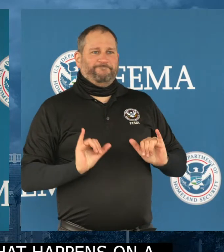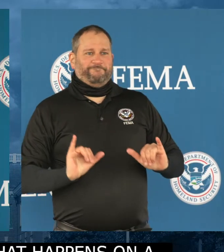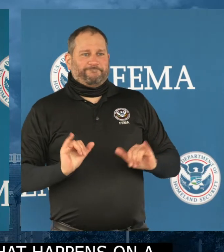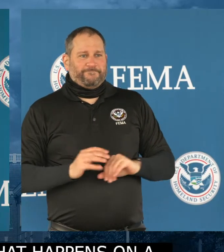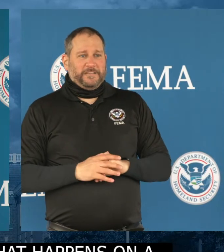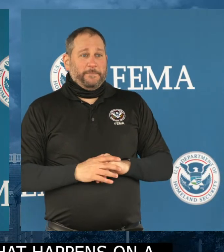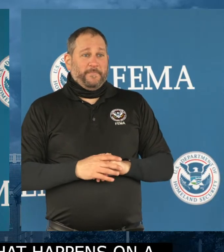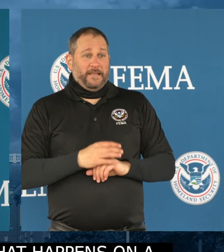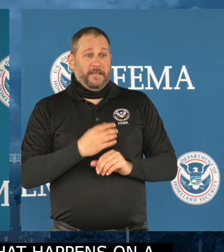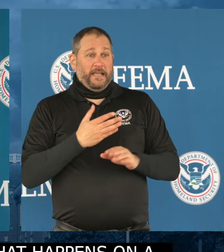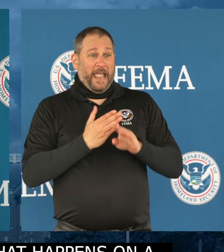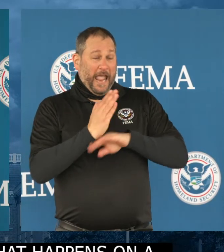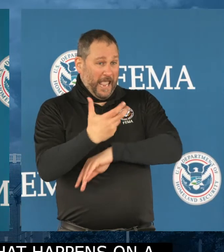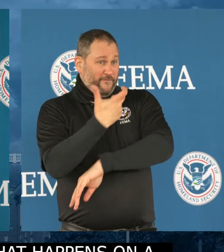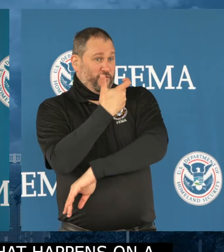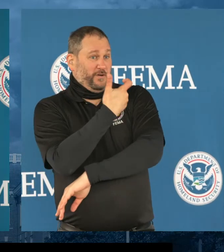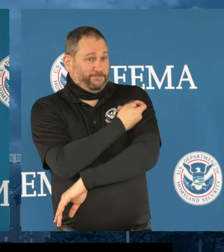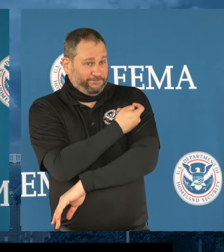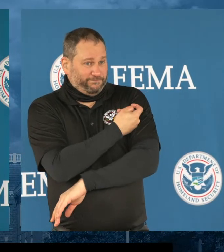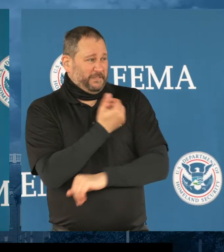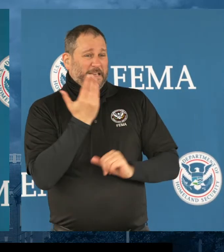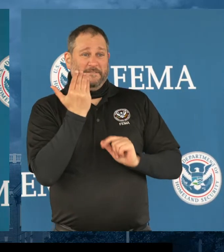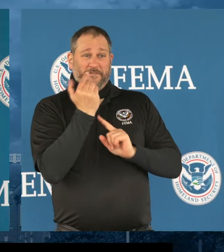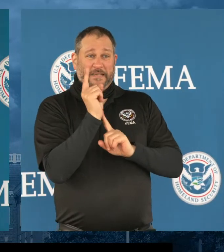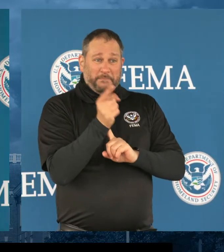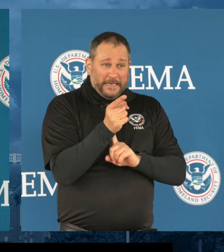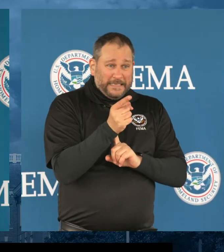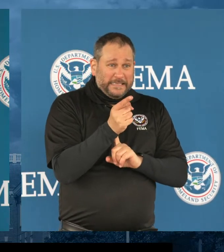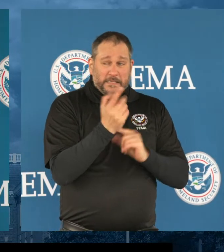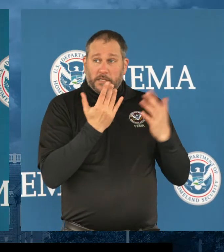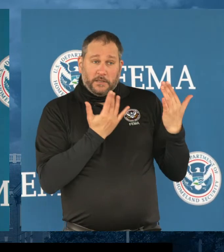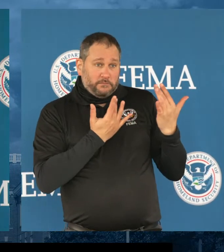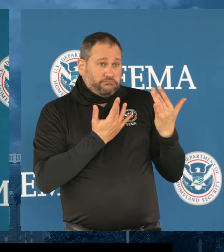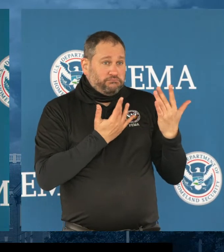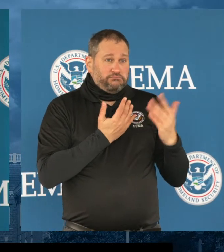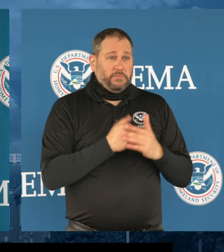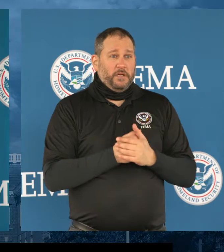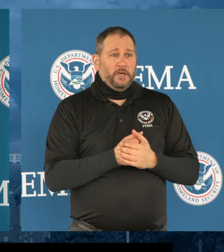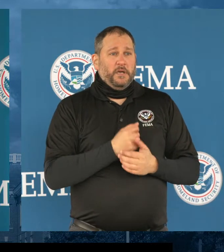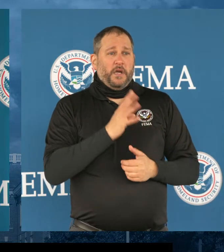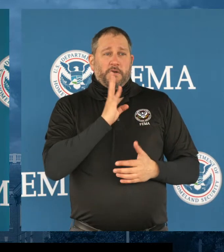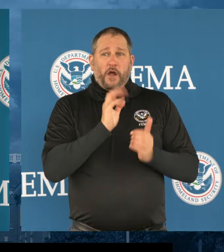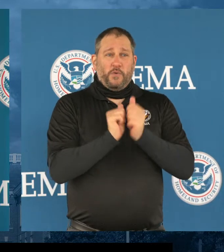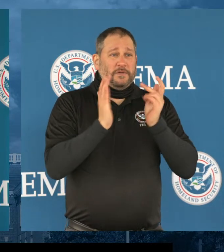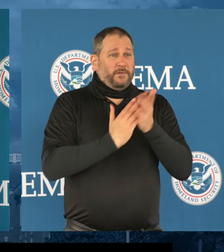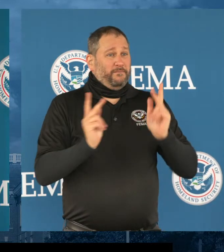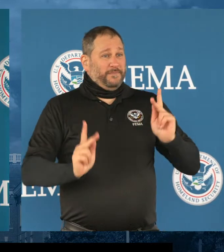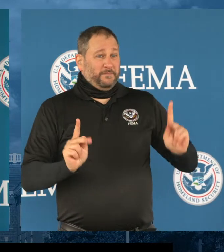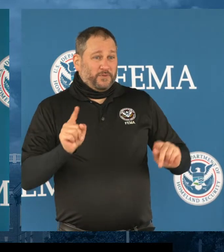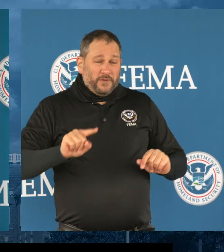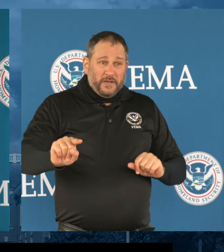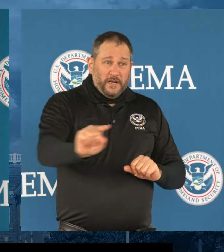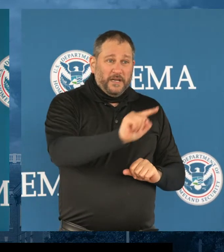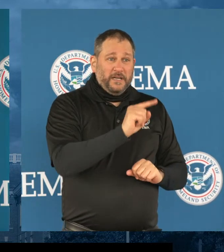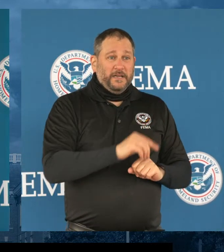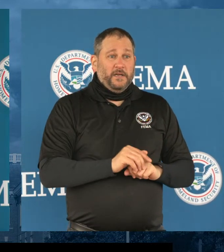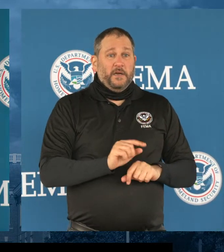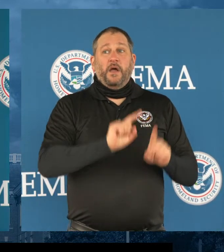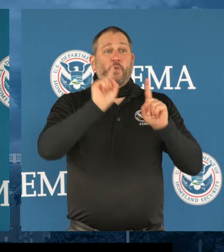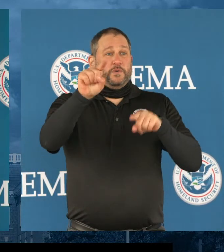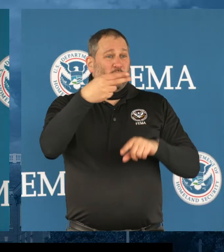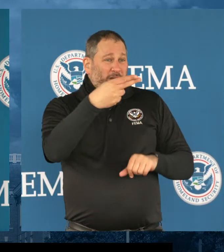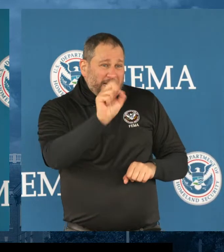shot. Talk to the people as I did at Dickinson High School on Friday night, talking to teachers, the educators, the